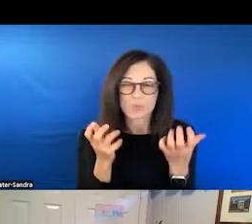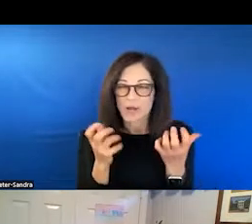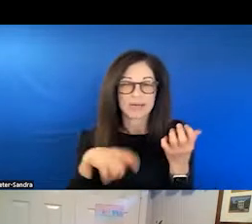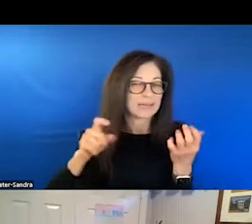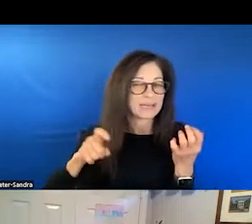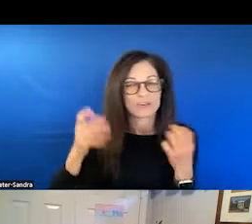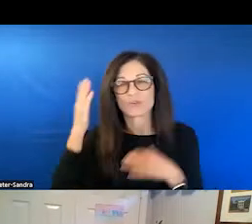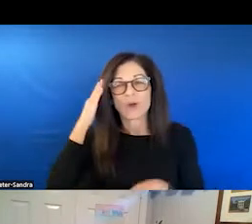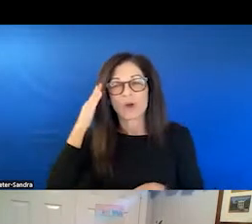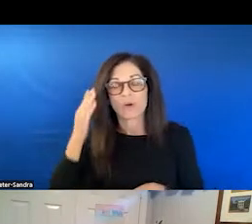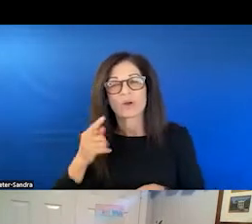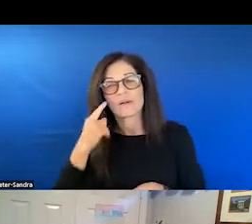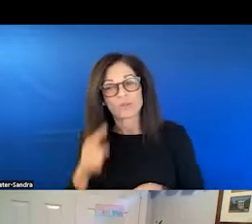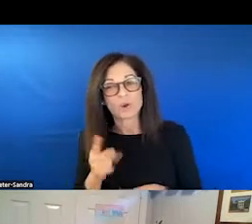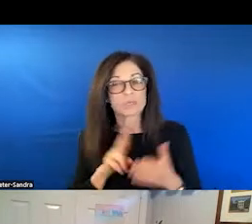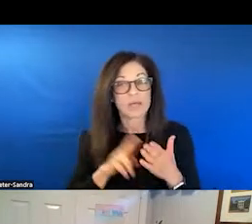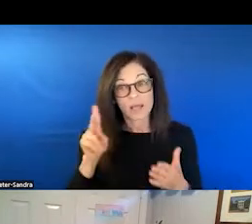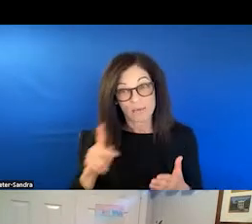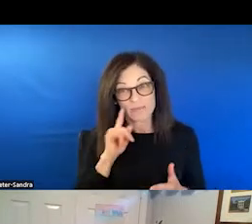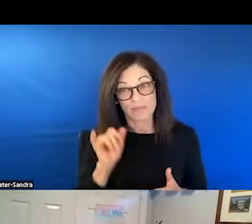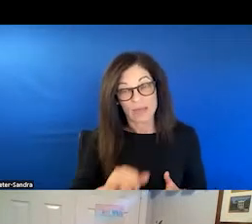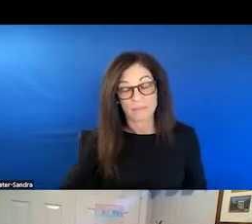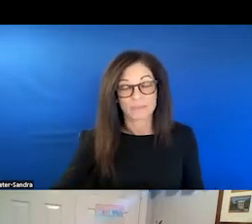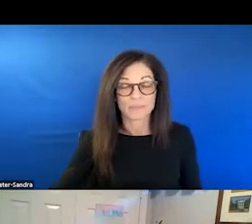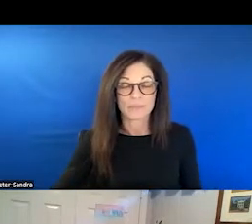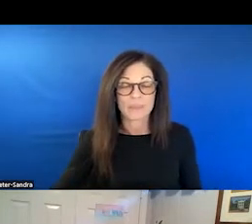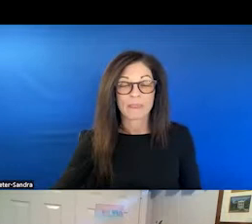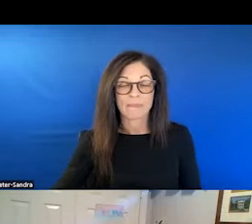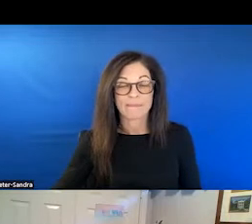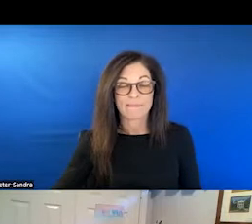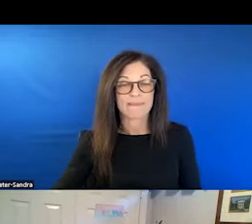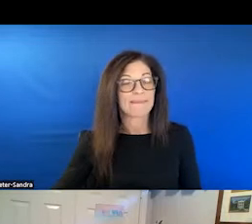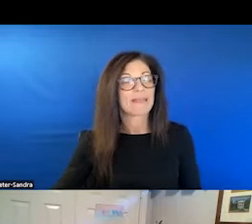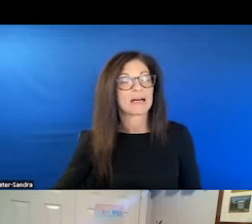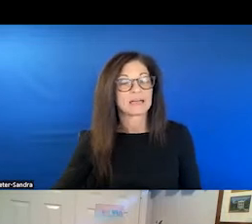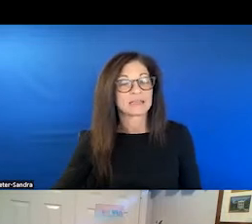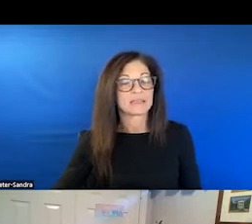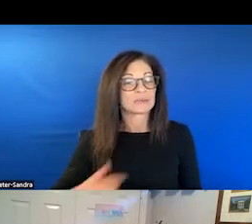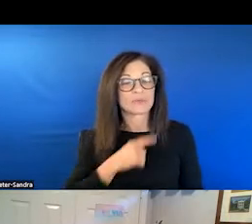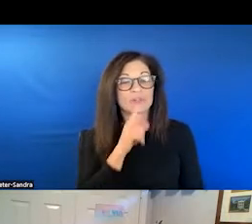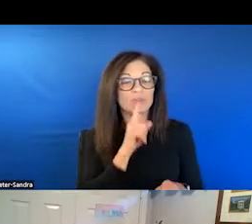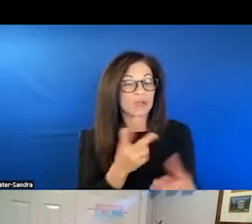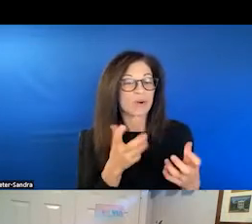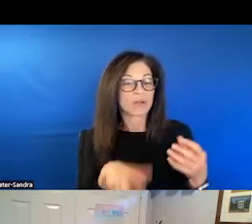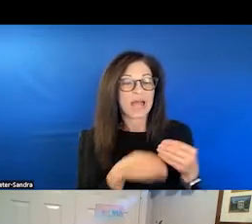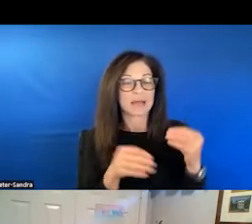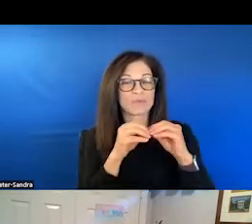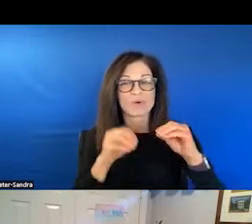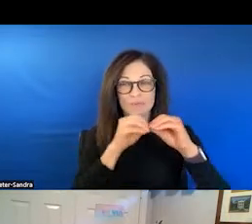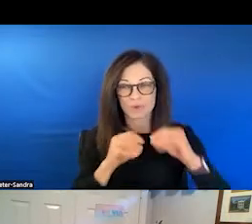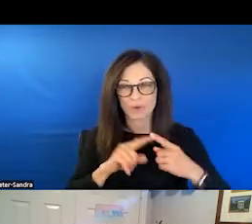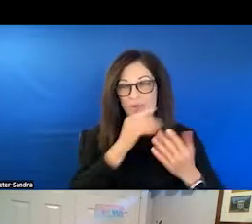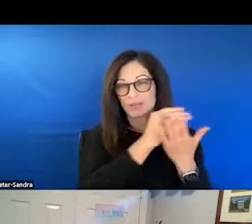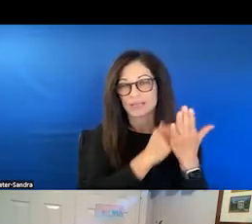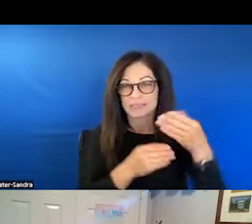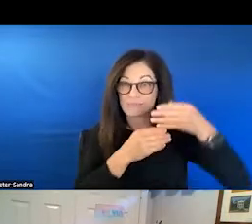know in terms of signing up for it. And we're really looking forward to adding to this list and continuing to have it grow. We've moved